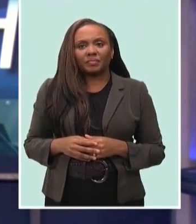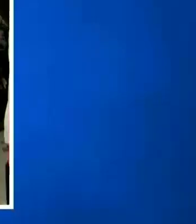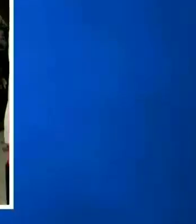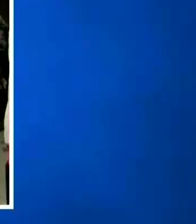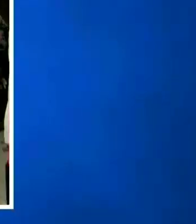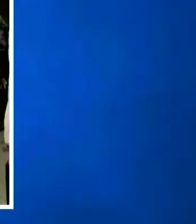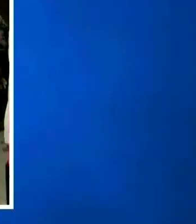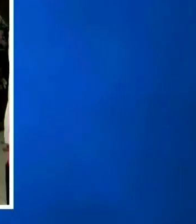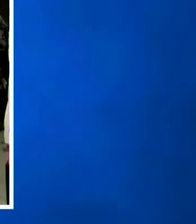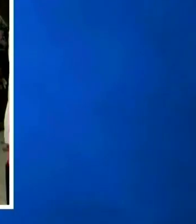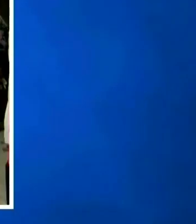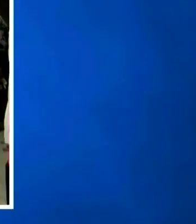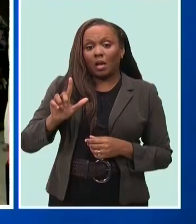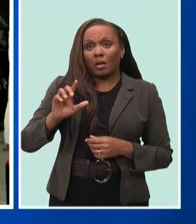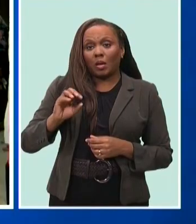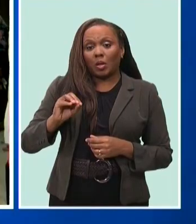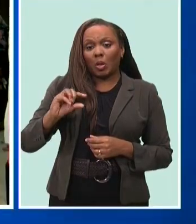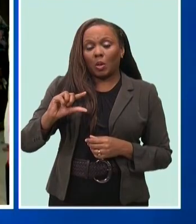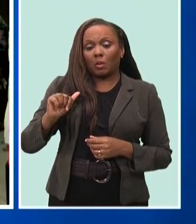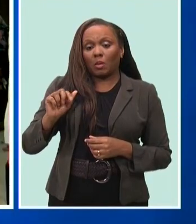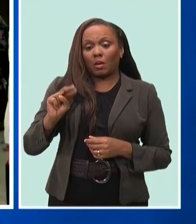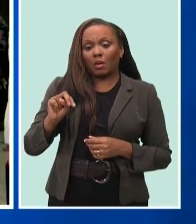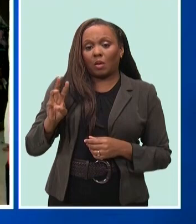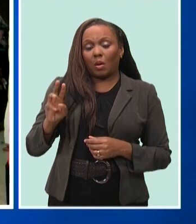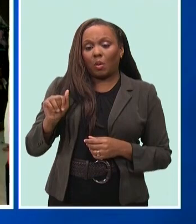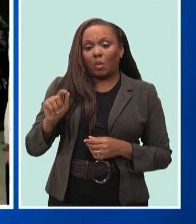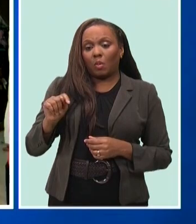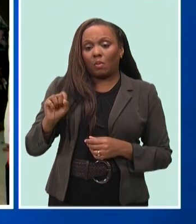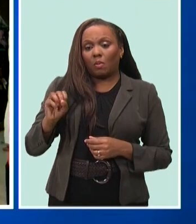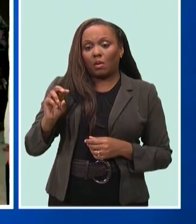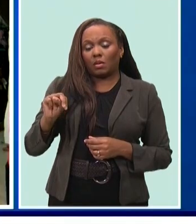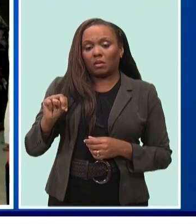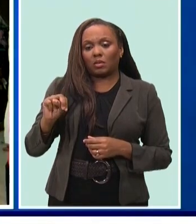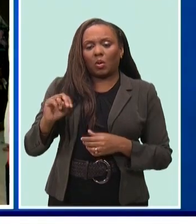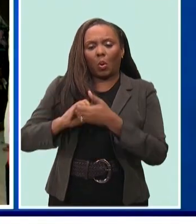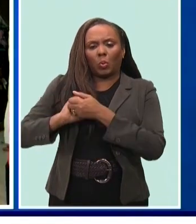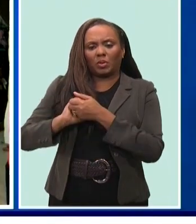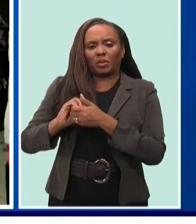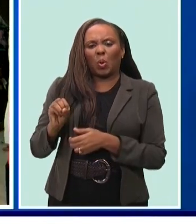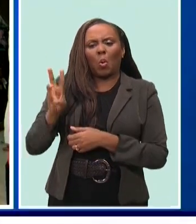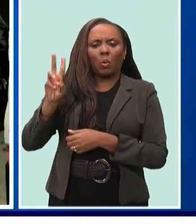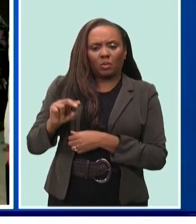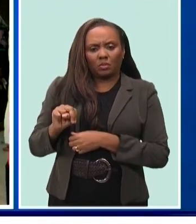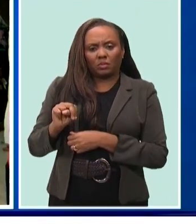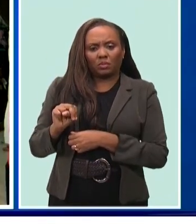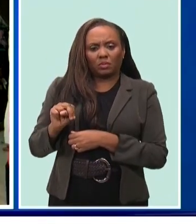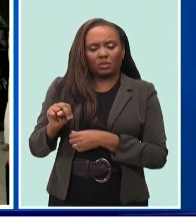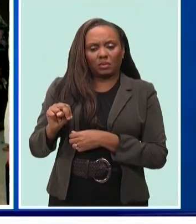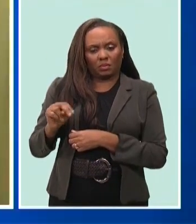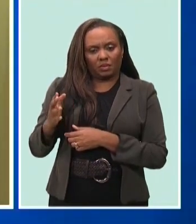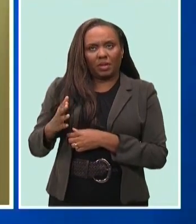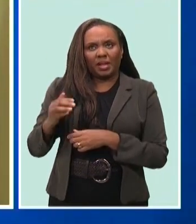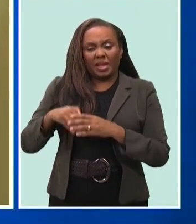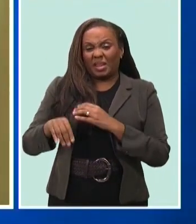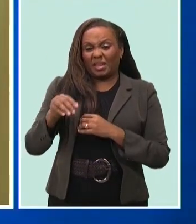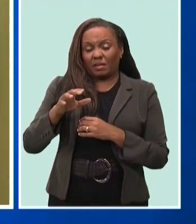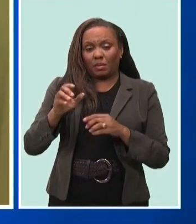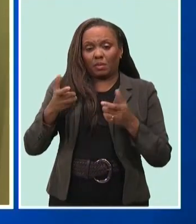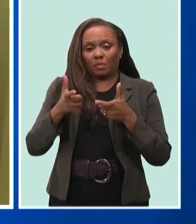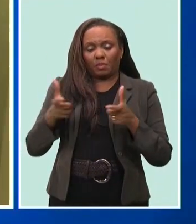Logan Watson is the owner of Organics. He operates a fully automated hydroponics farm in a 40-foot container at